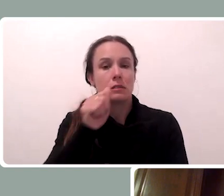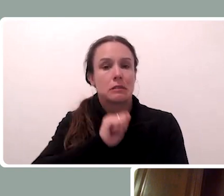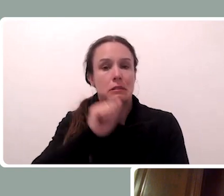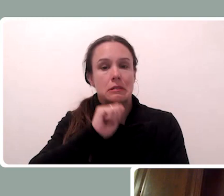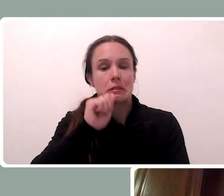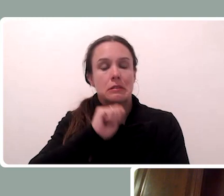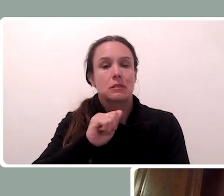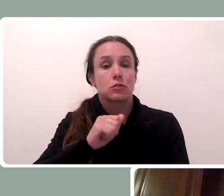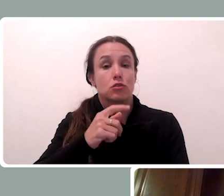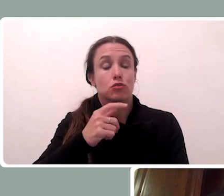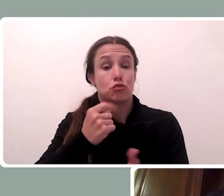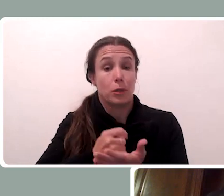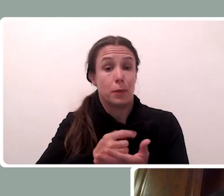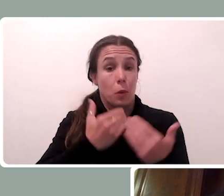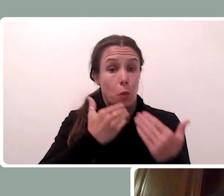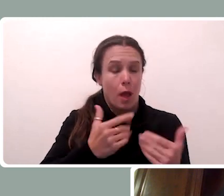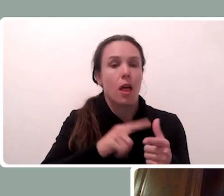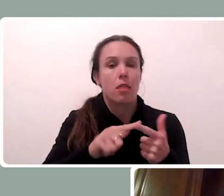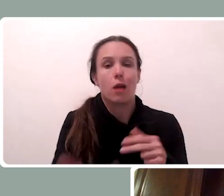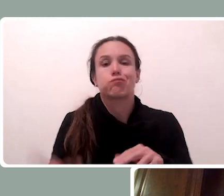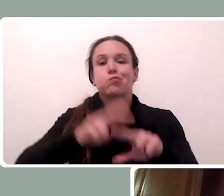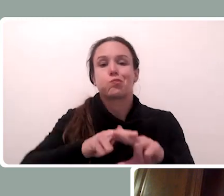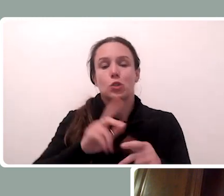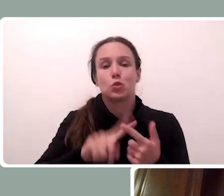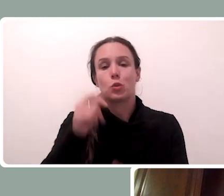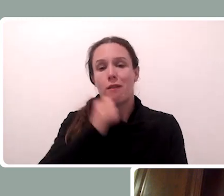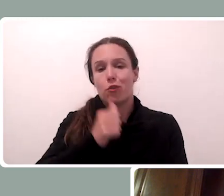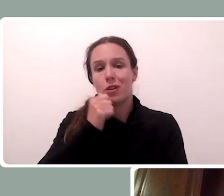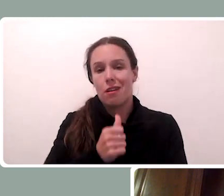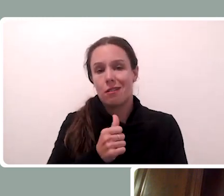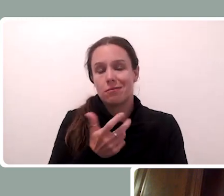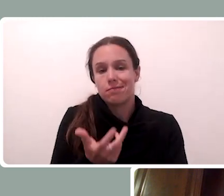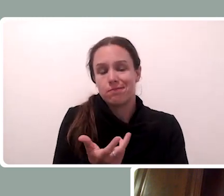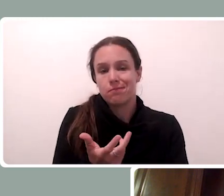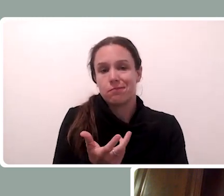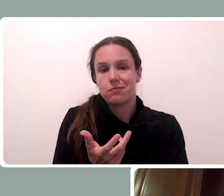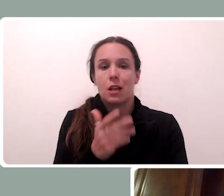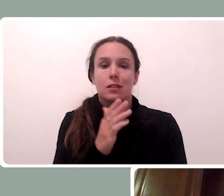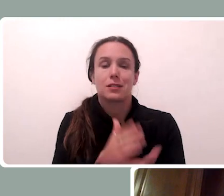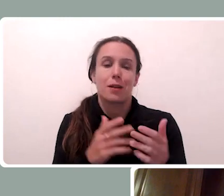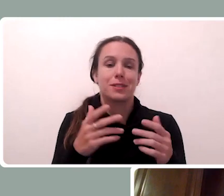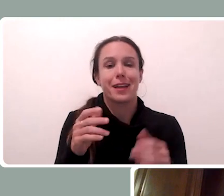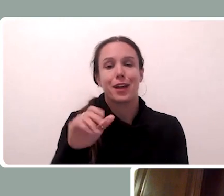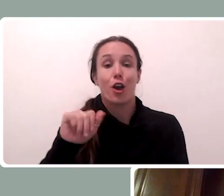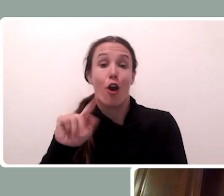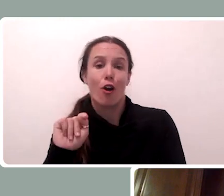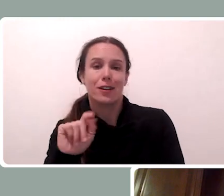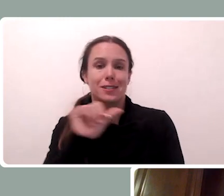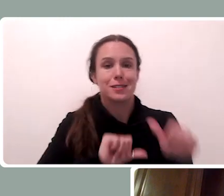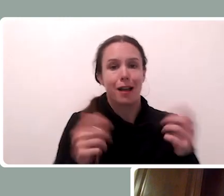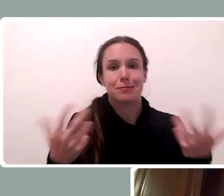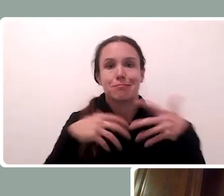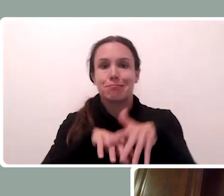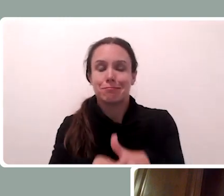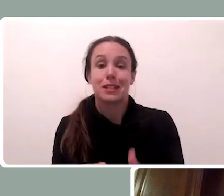treatment well before we then increase it to a daily dosing. So I think some of it is the art of medicine and the science of medicine. The science